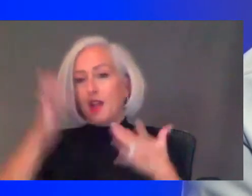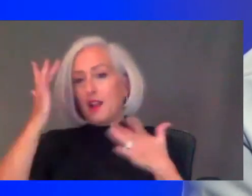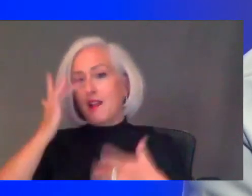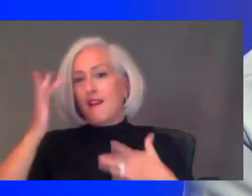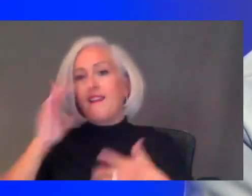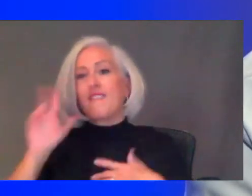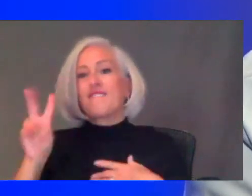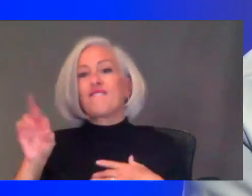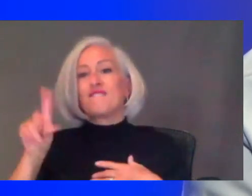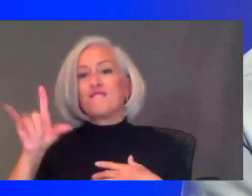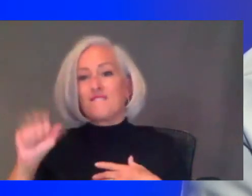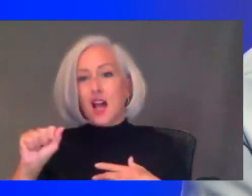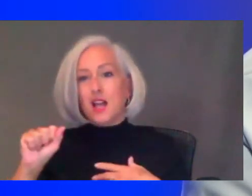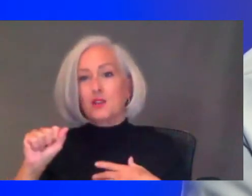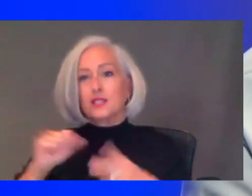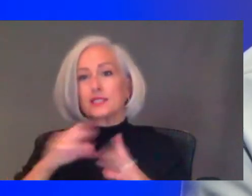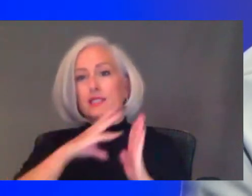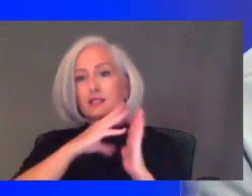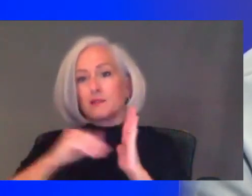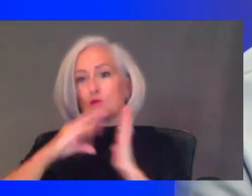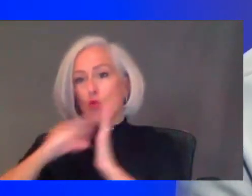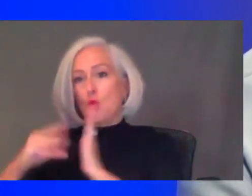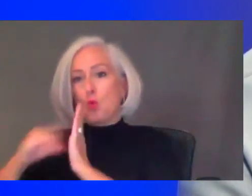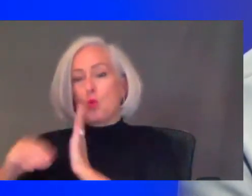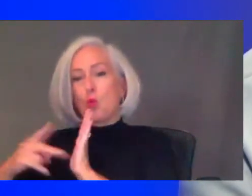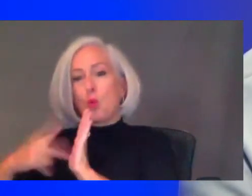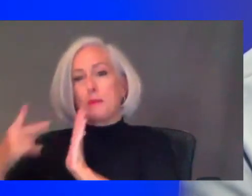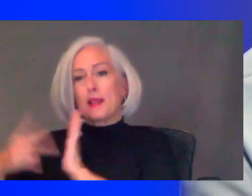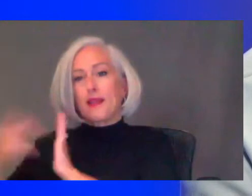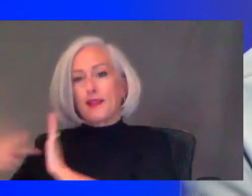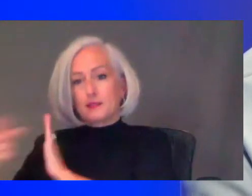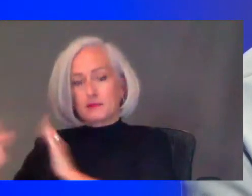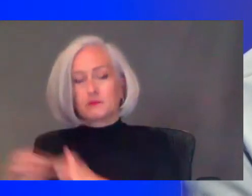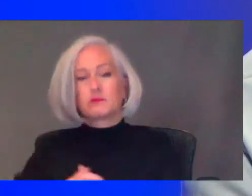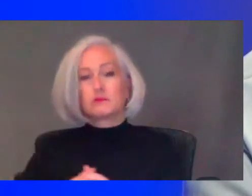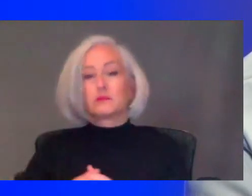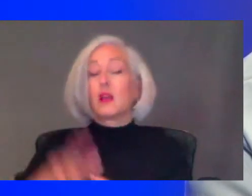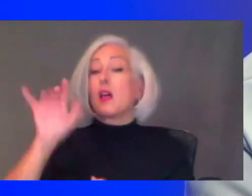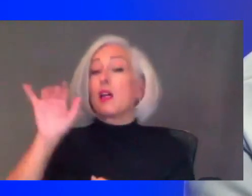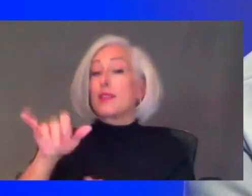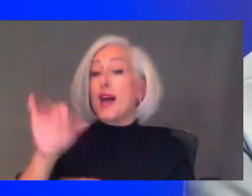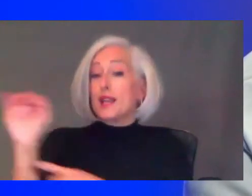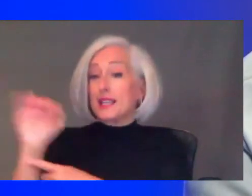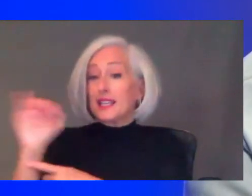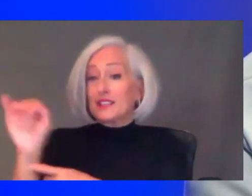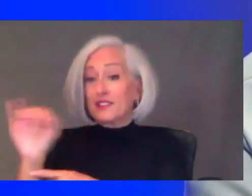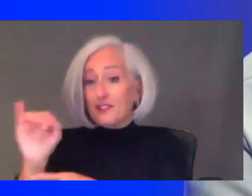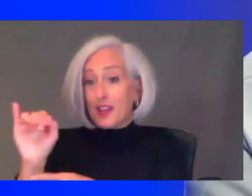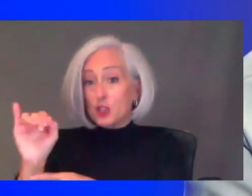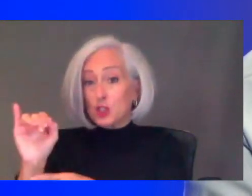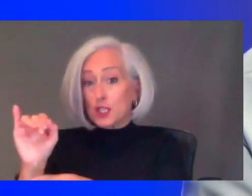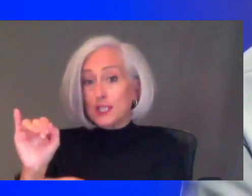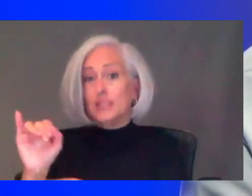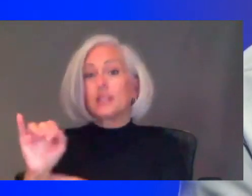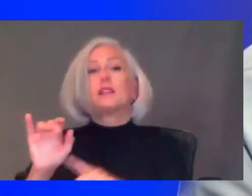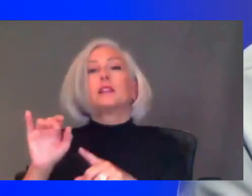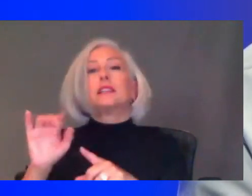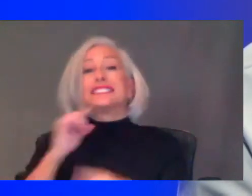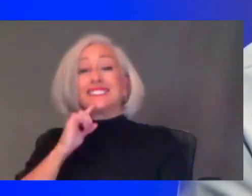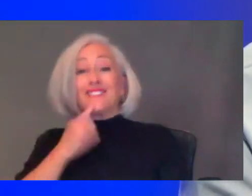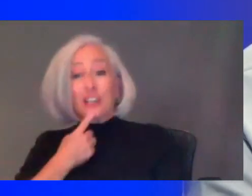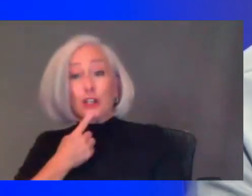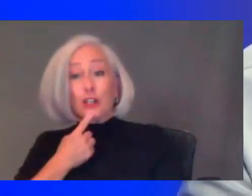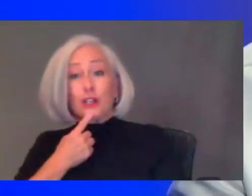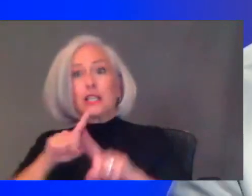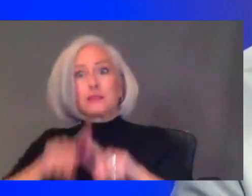you get your test, think about whether or not you should go ahead and get a monoclonal antibody to really combat this in the early